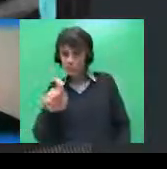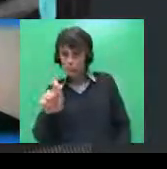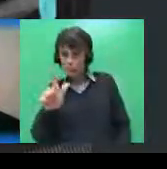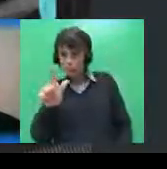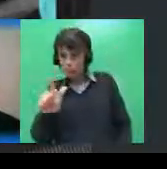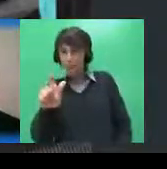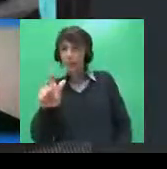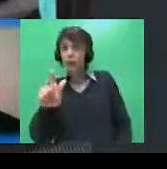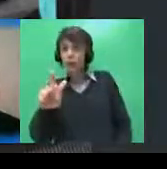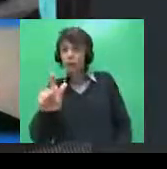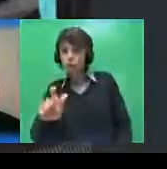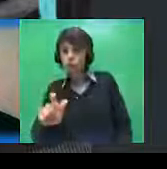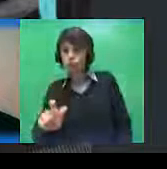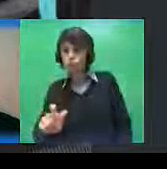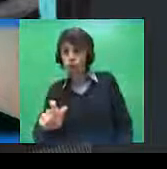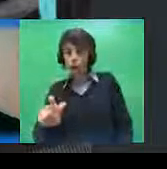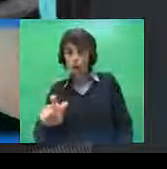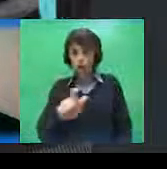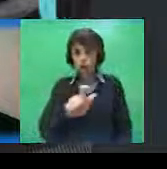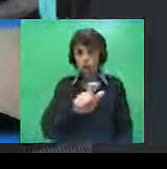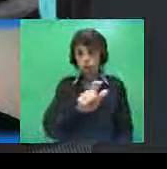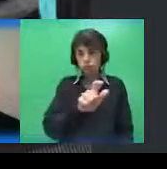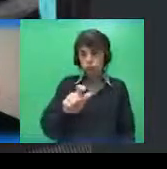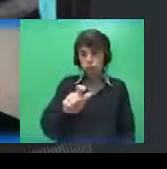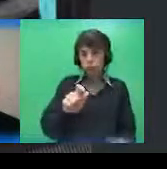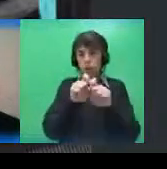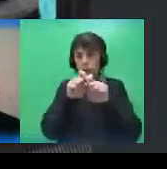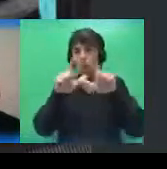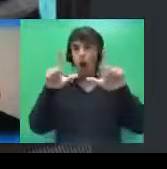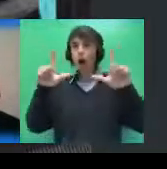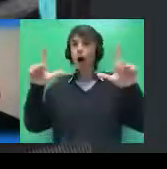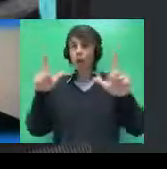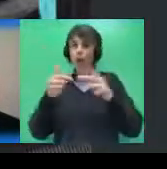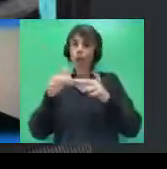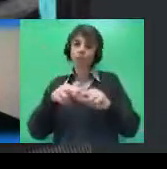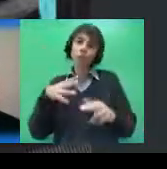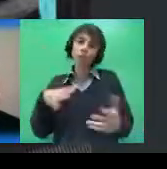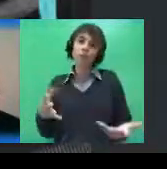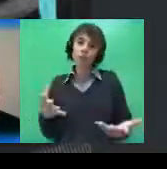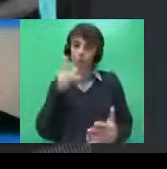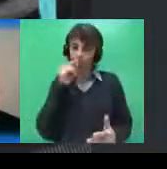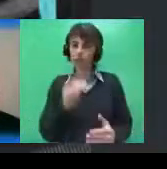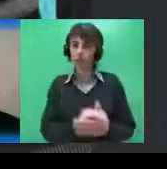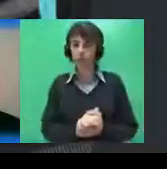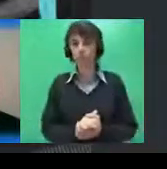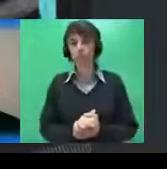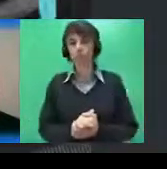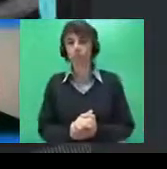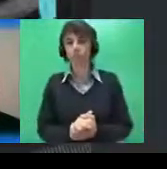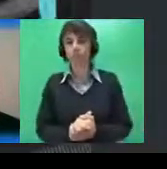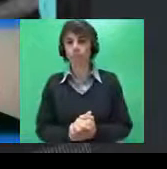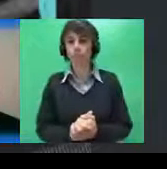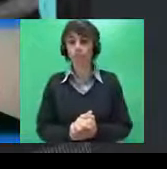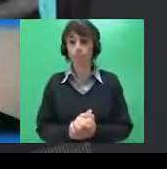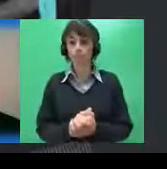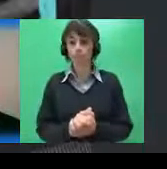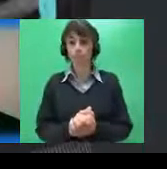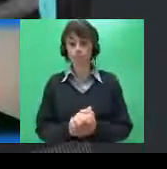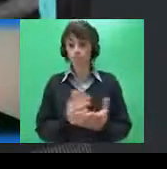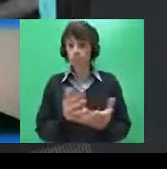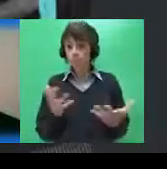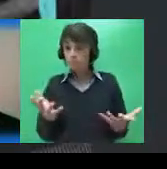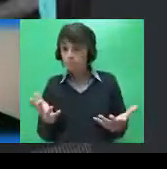if required. So please do that now if that would be of use. Okay, without further ado, if I